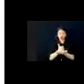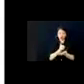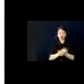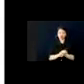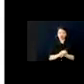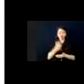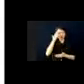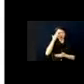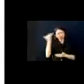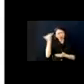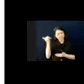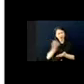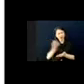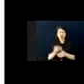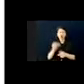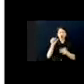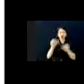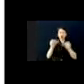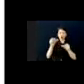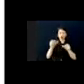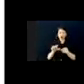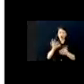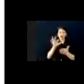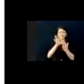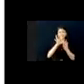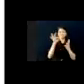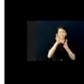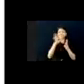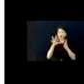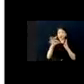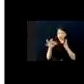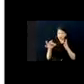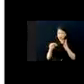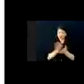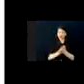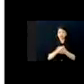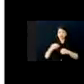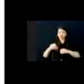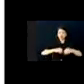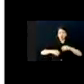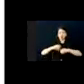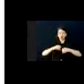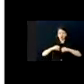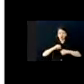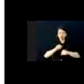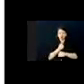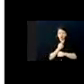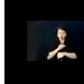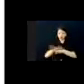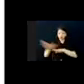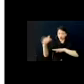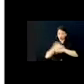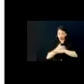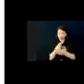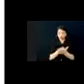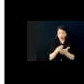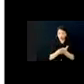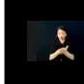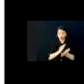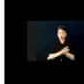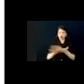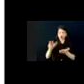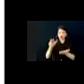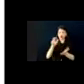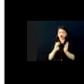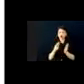as banking agents and banks across the country. So if you could go back to Menti, maybe tell us what you think, why is it that people choose